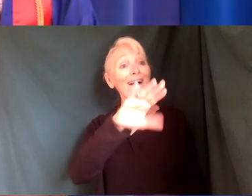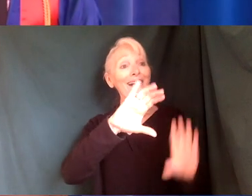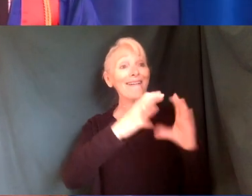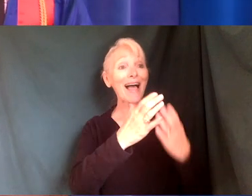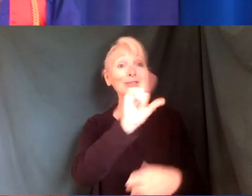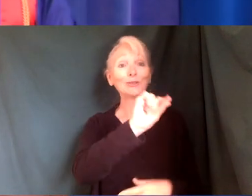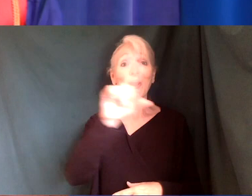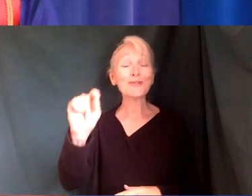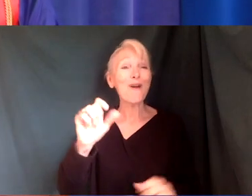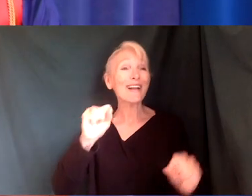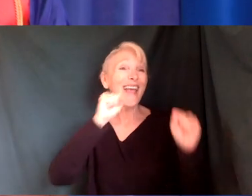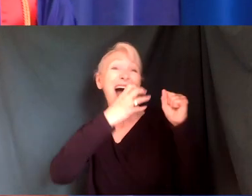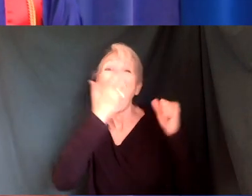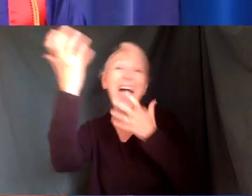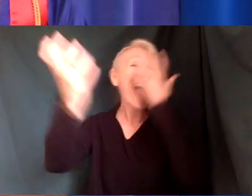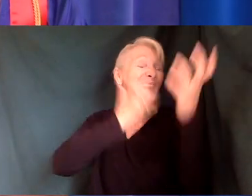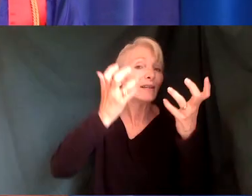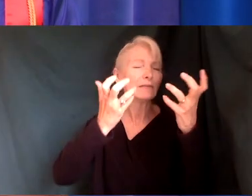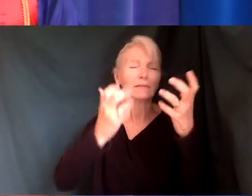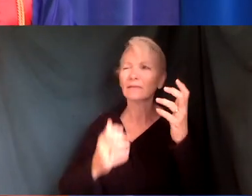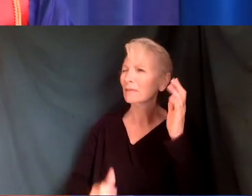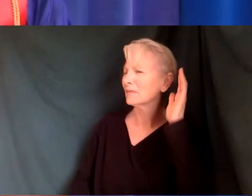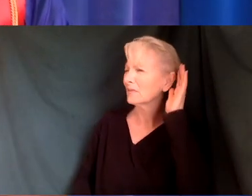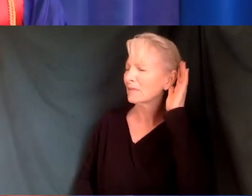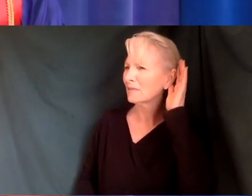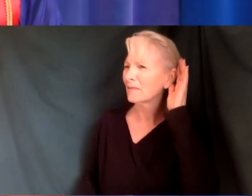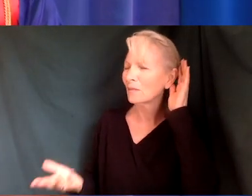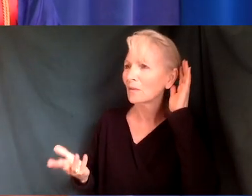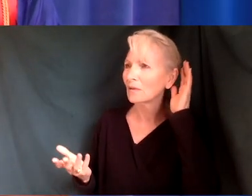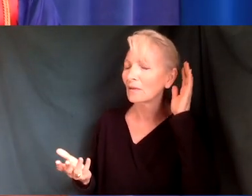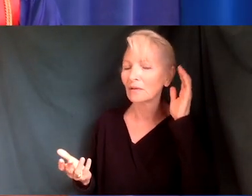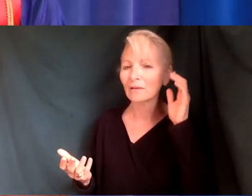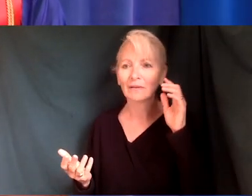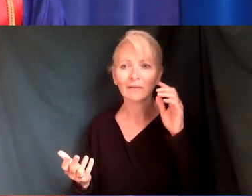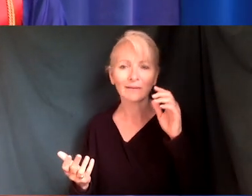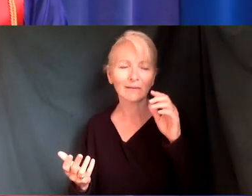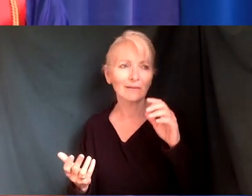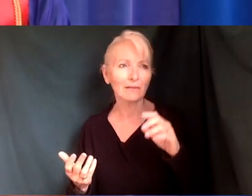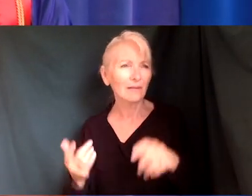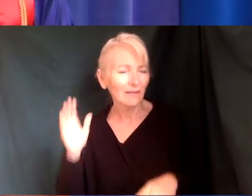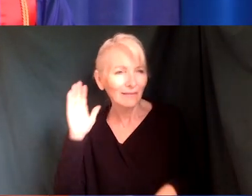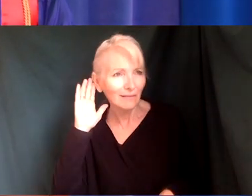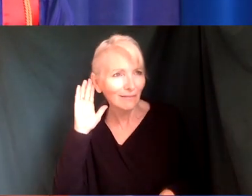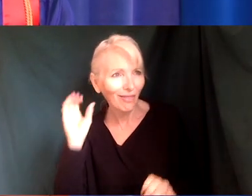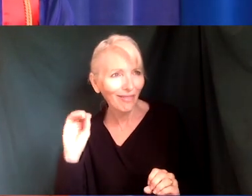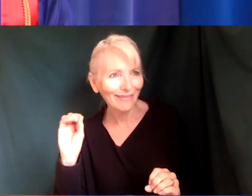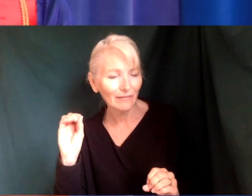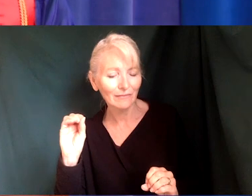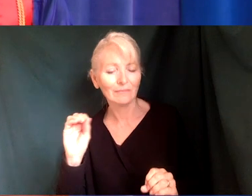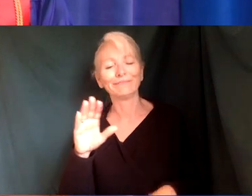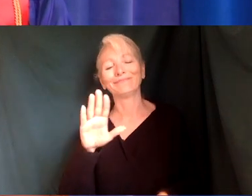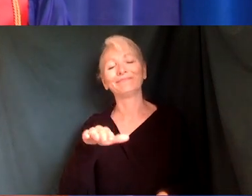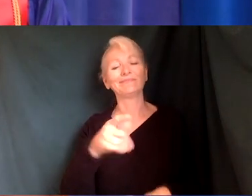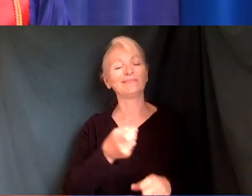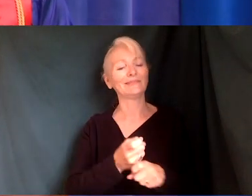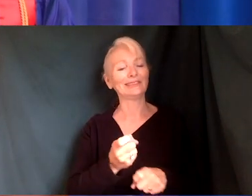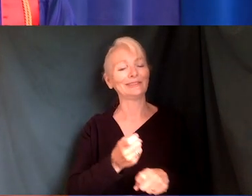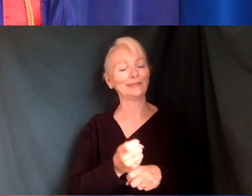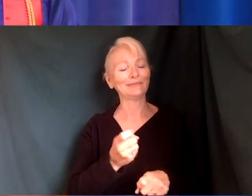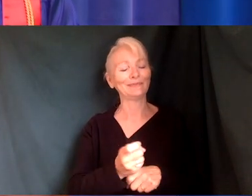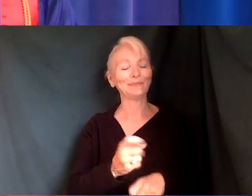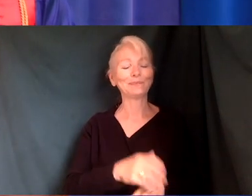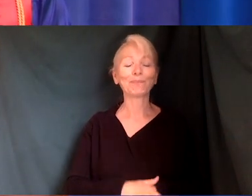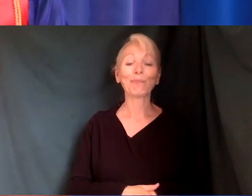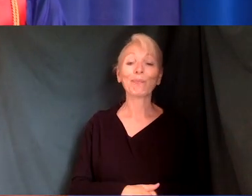Class of 2020, make some noise! We can't hear you! No, like, seriously, we can't hear you. Okay, enough of